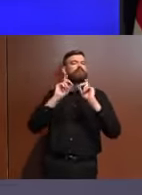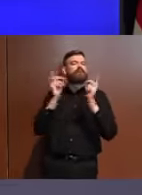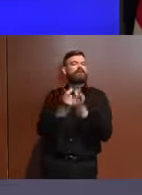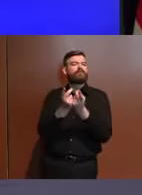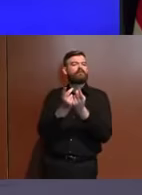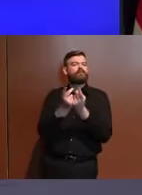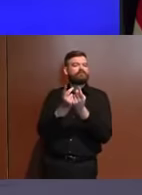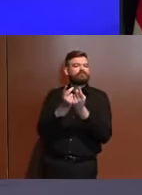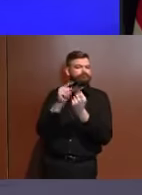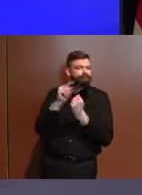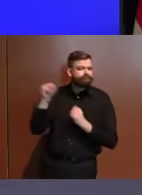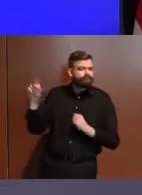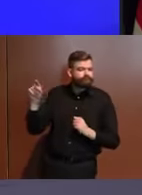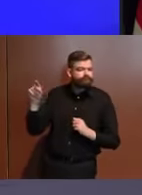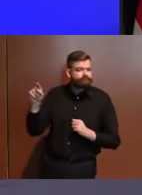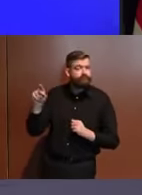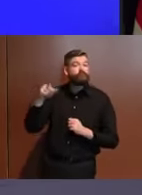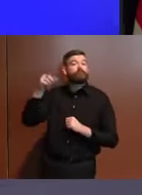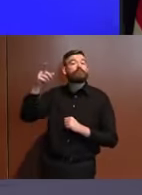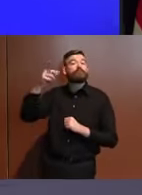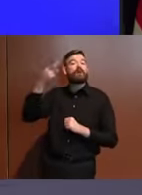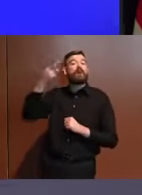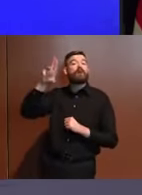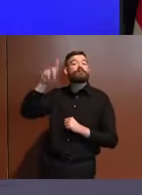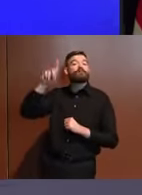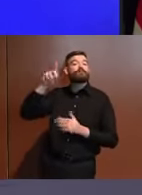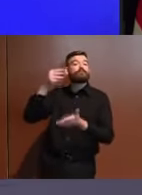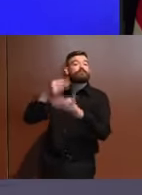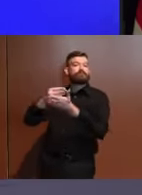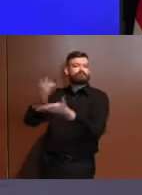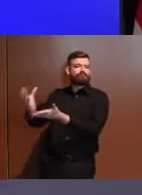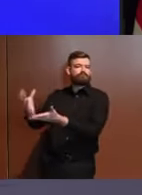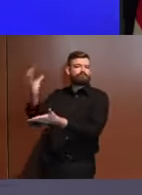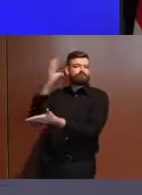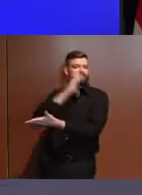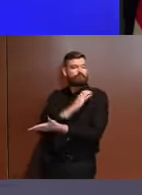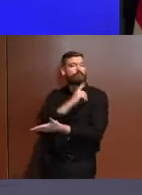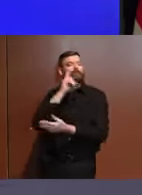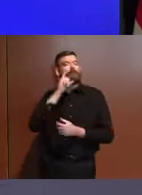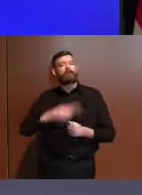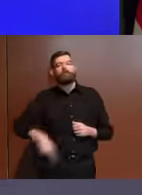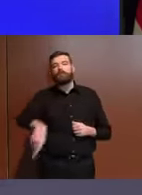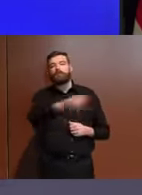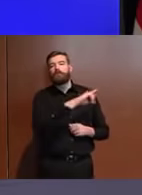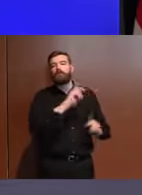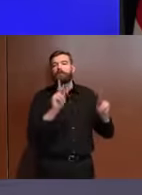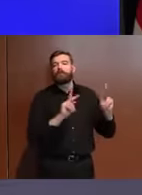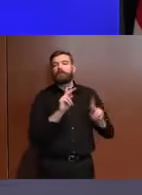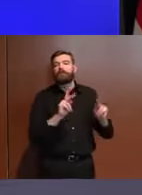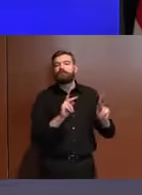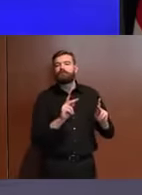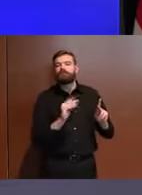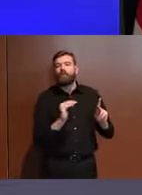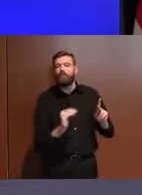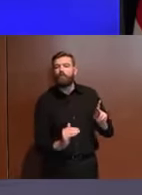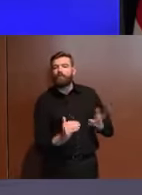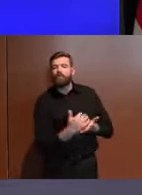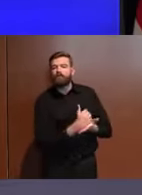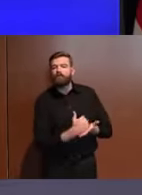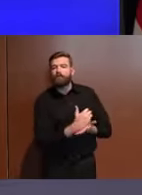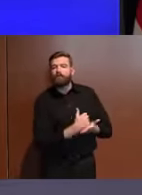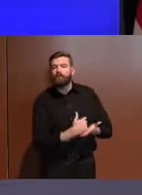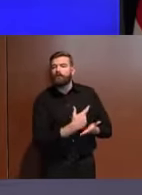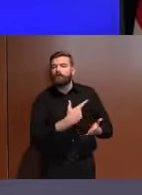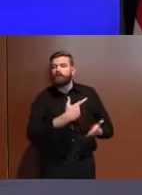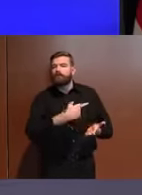for low-income renters. Renters are more complicated, and we won't have as crisp